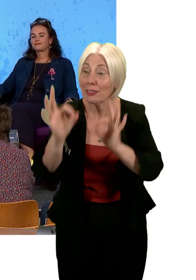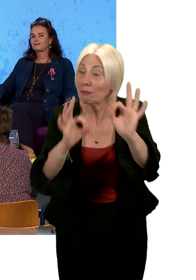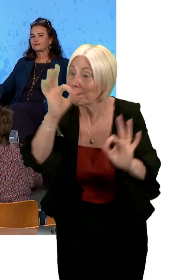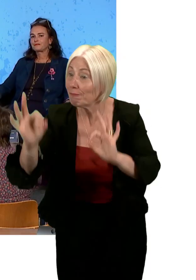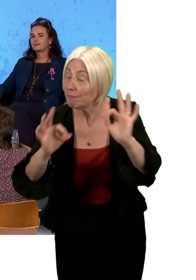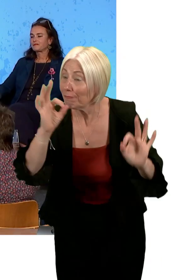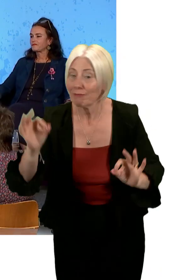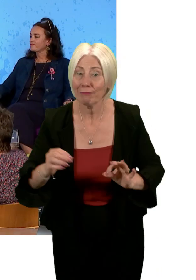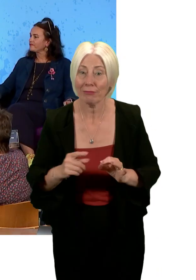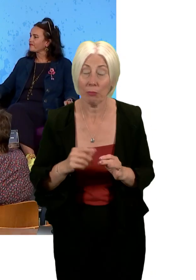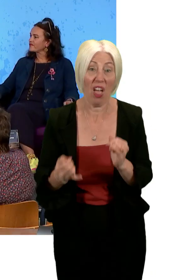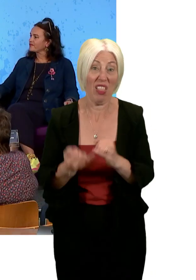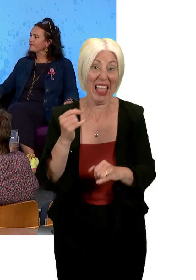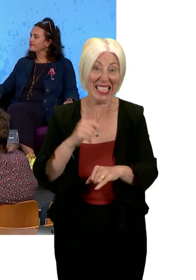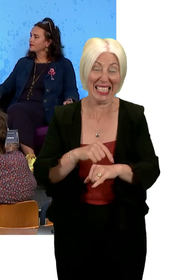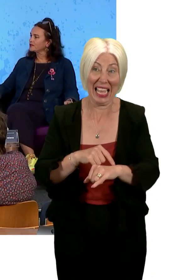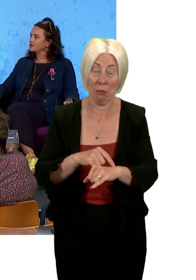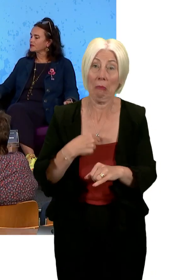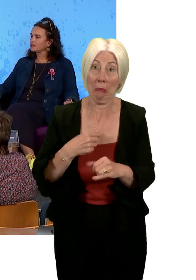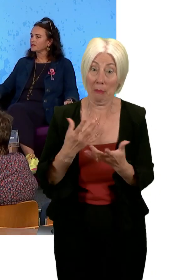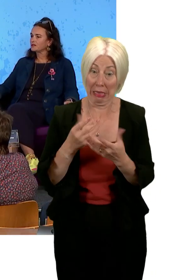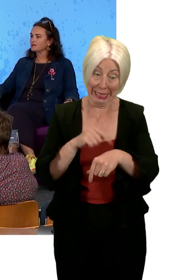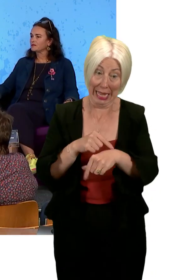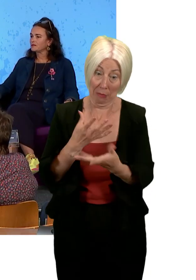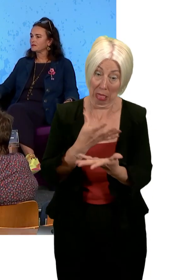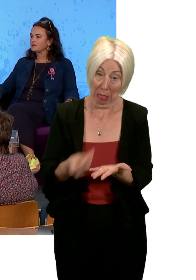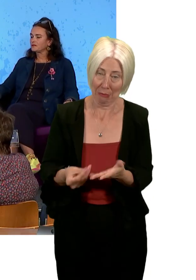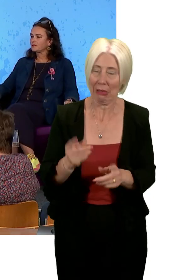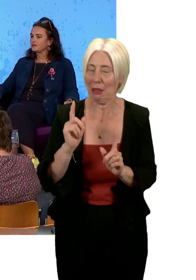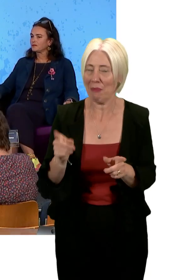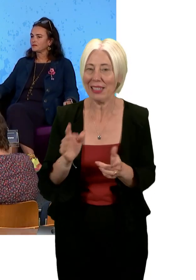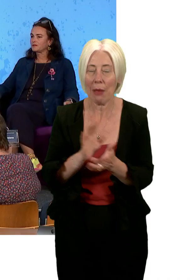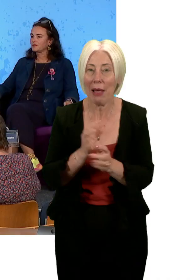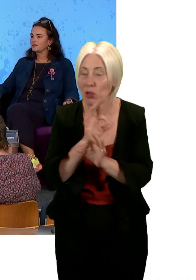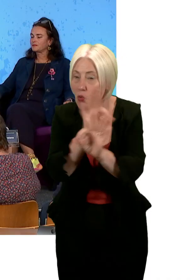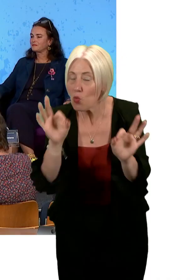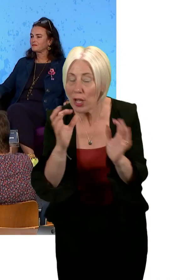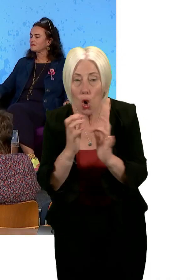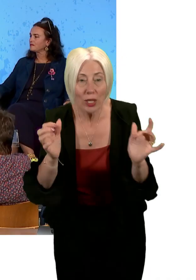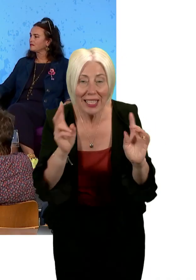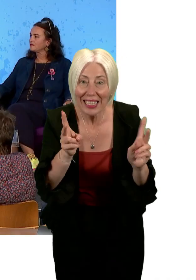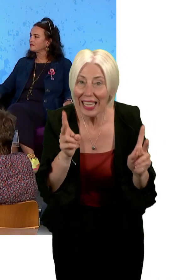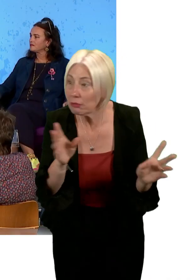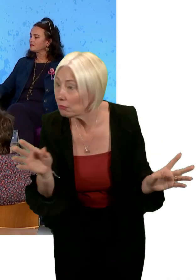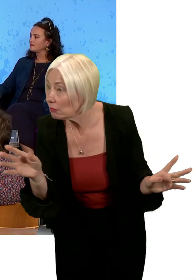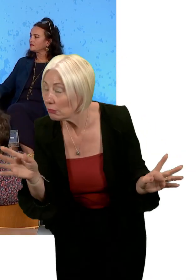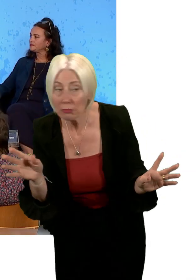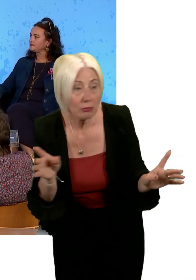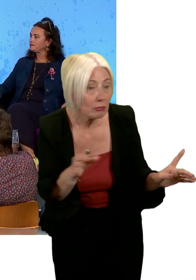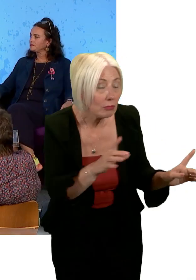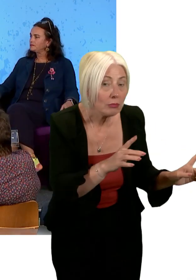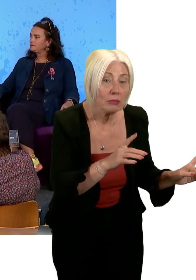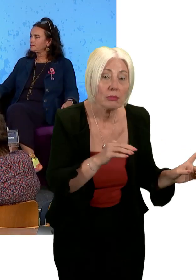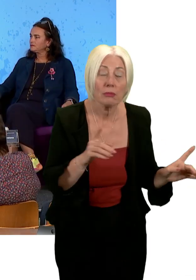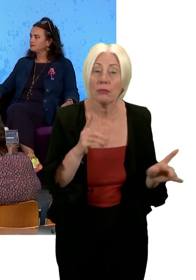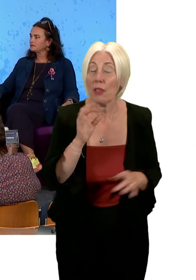the last time I did this, we almost ran out of time. But I'm happy to come to the audience if there's any other questions, and then I might ask a final